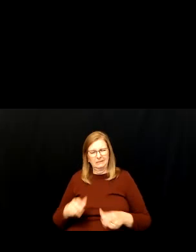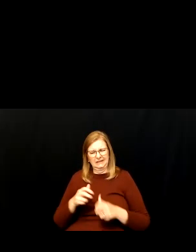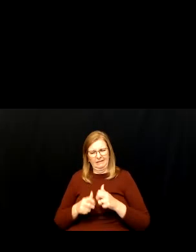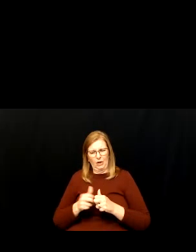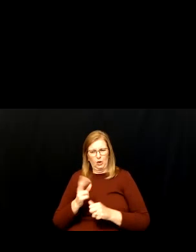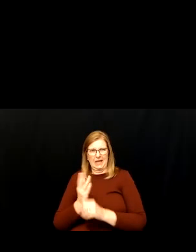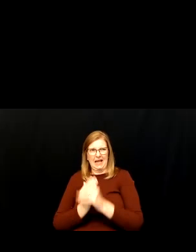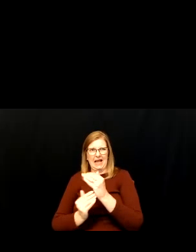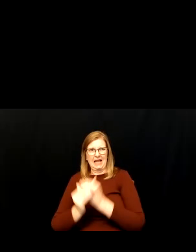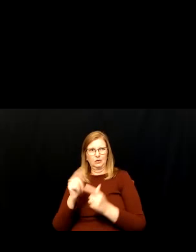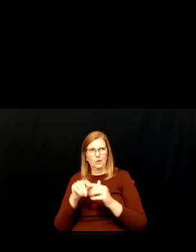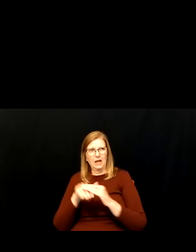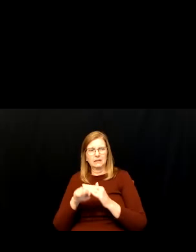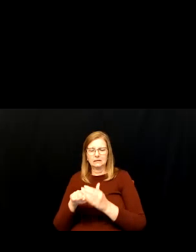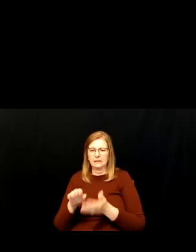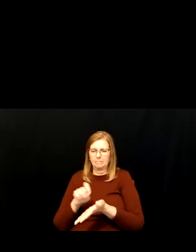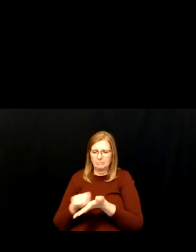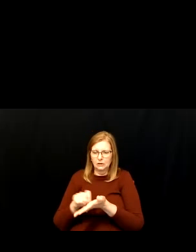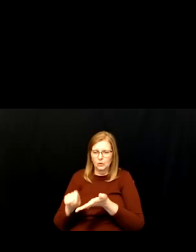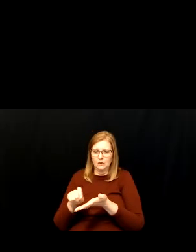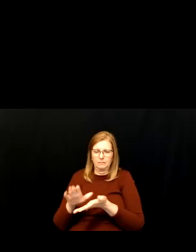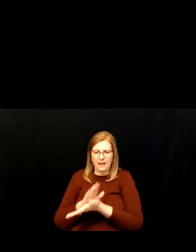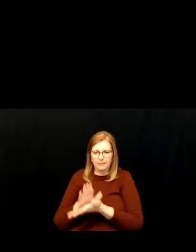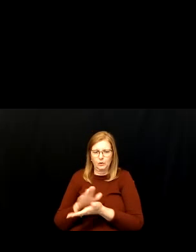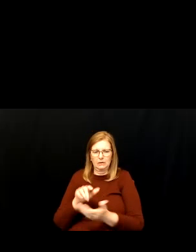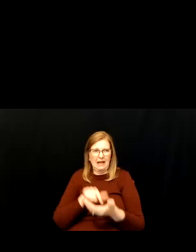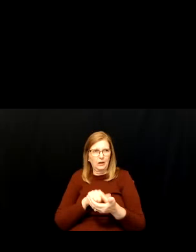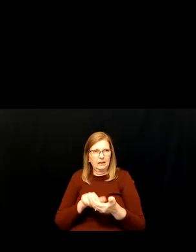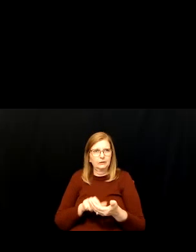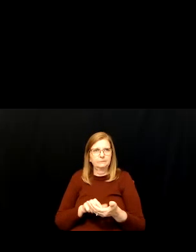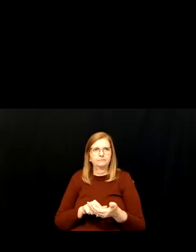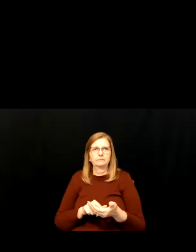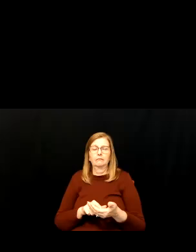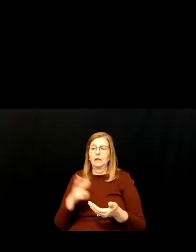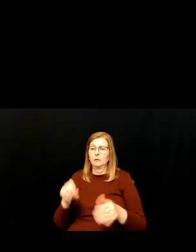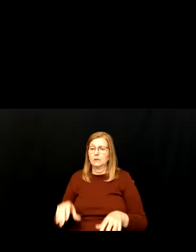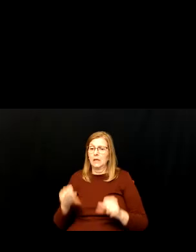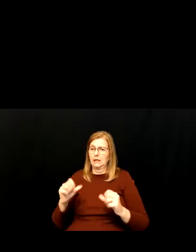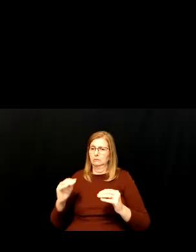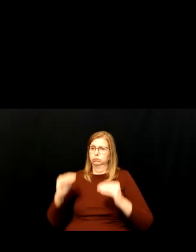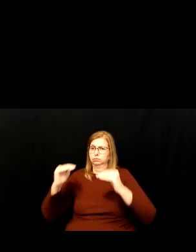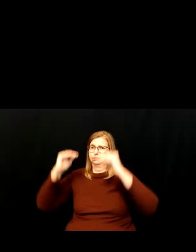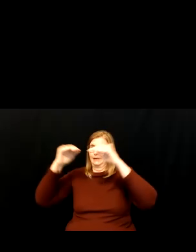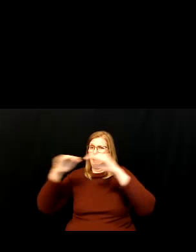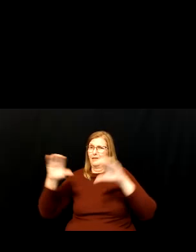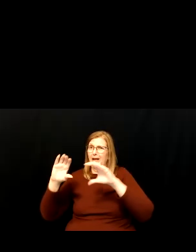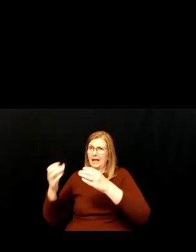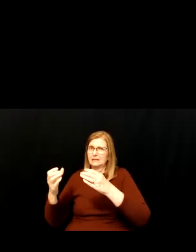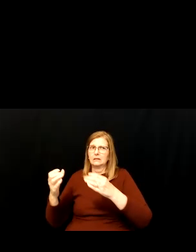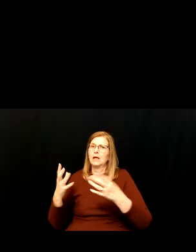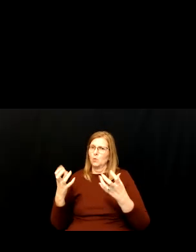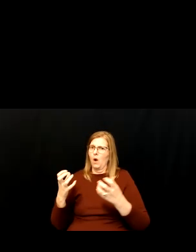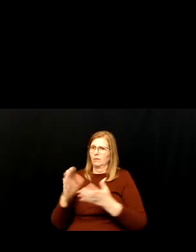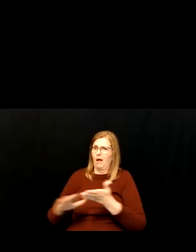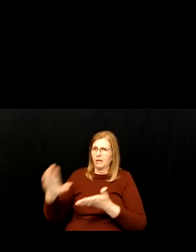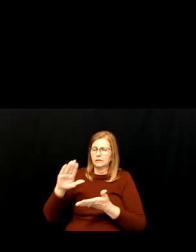to access pencil, paper, and calculator. He was taking advanced placement classes, and he wanted to pursue college.